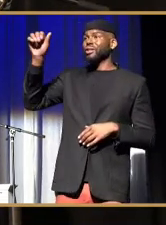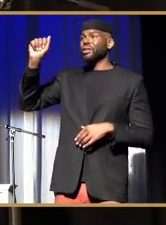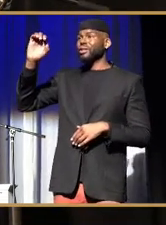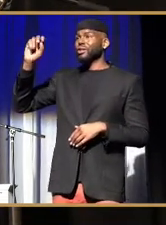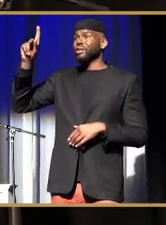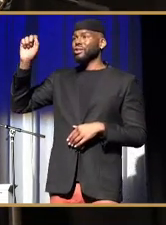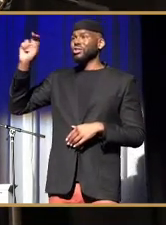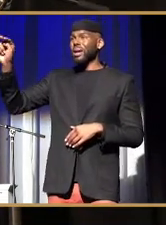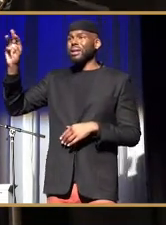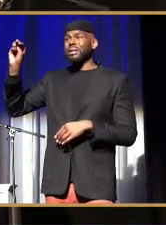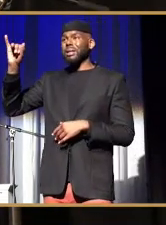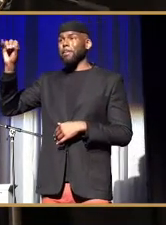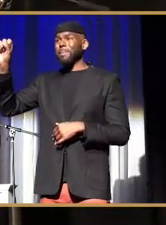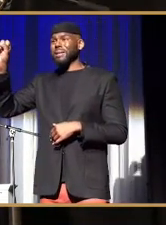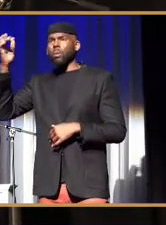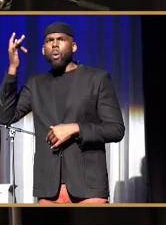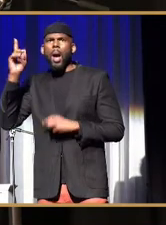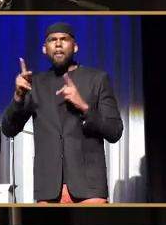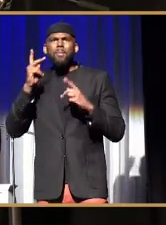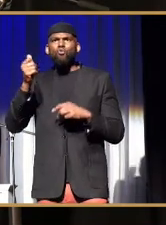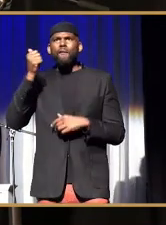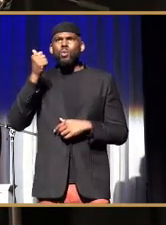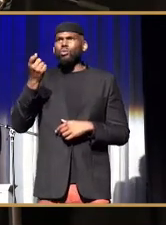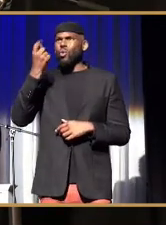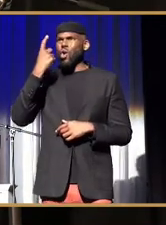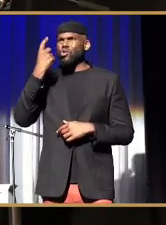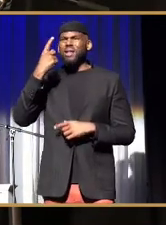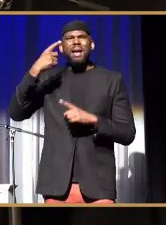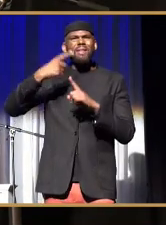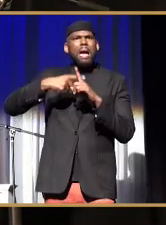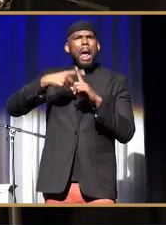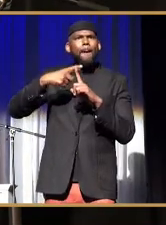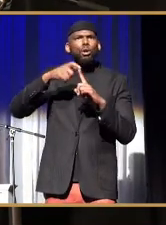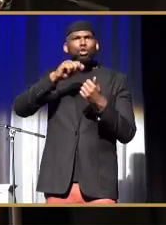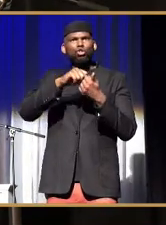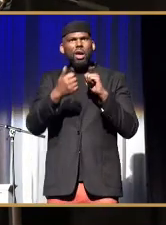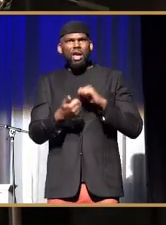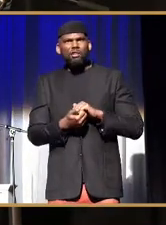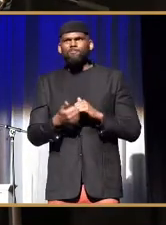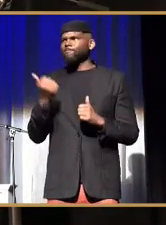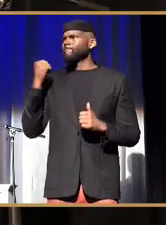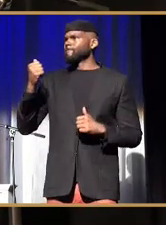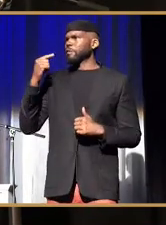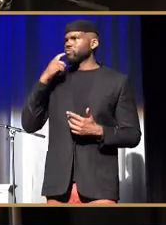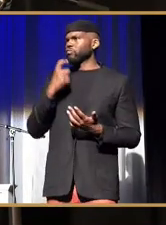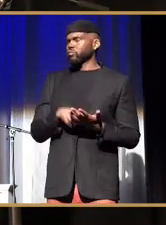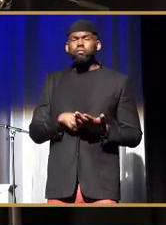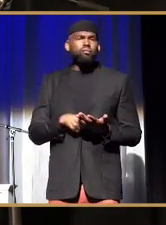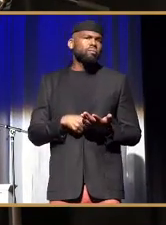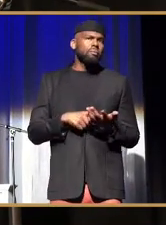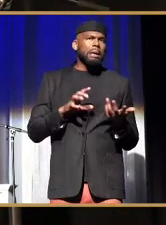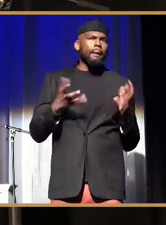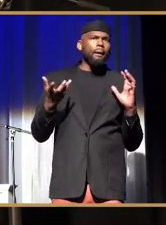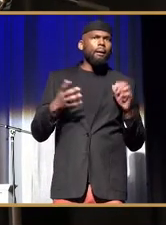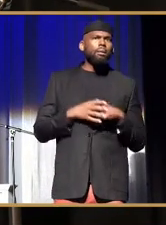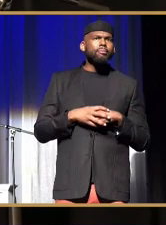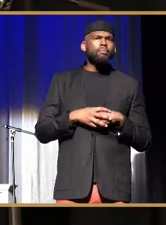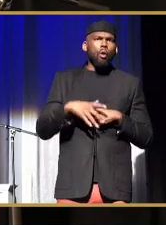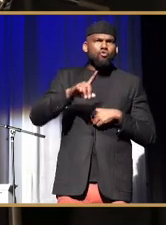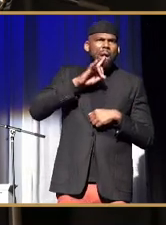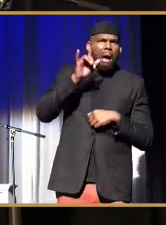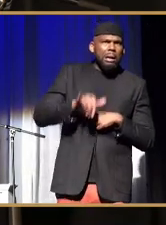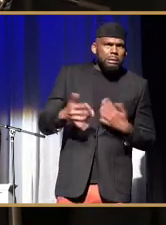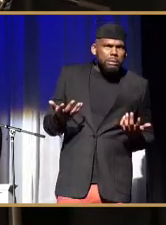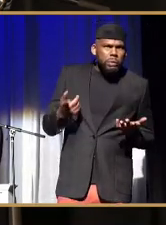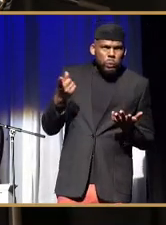we refuse to acknowledge the realities of climate catastrophe. There's chaos. The reality is, what